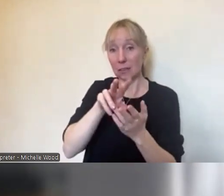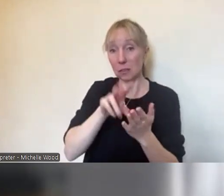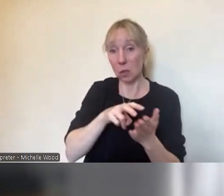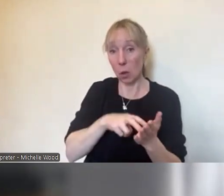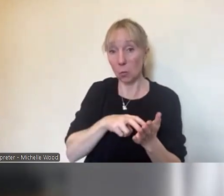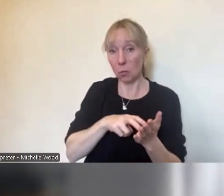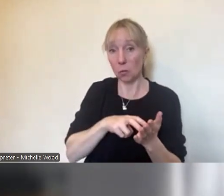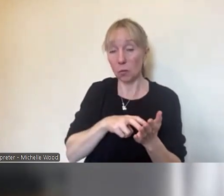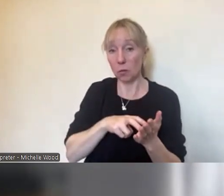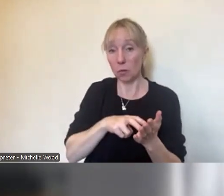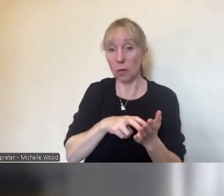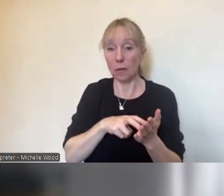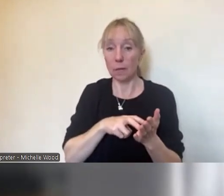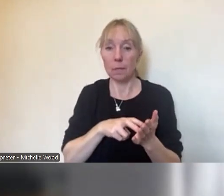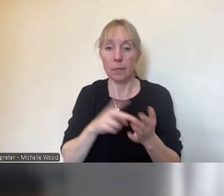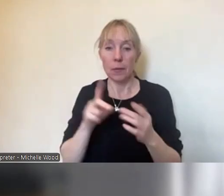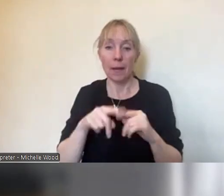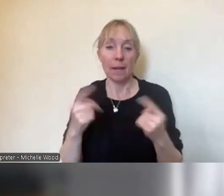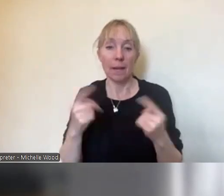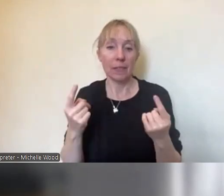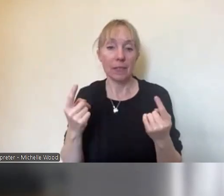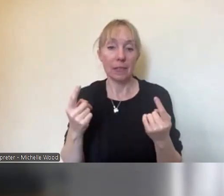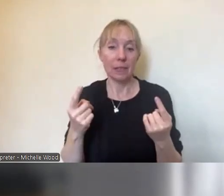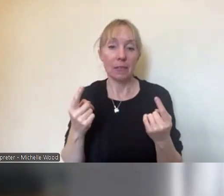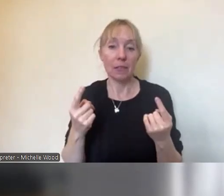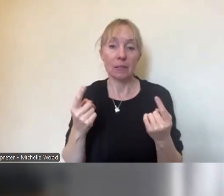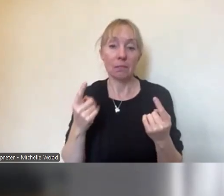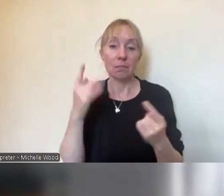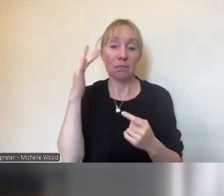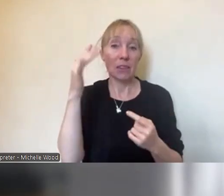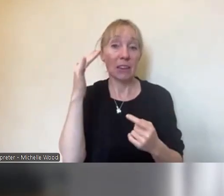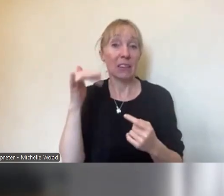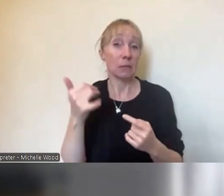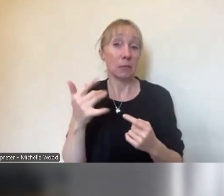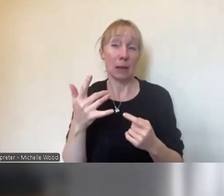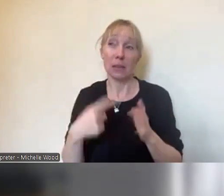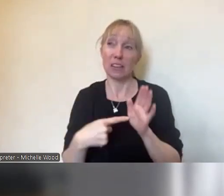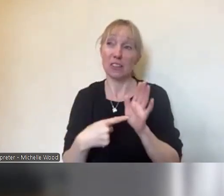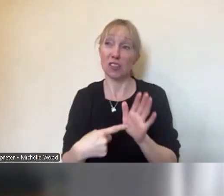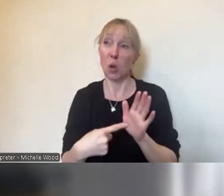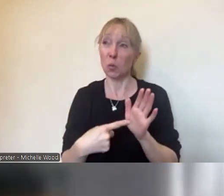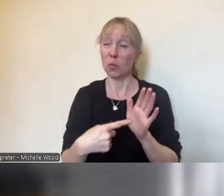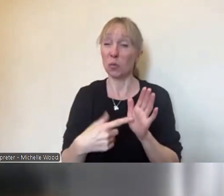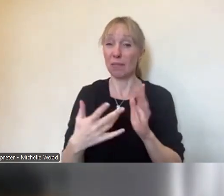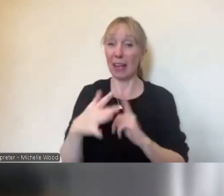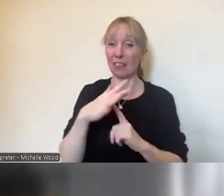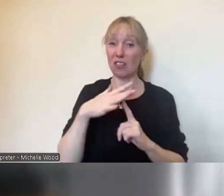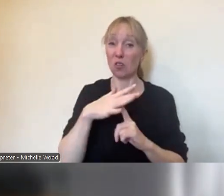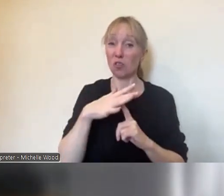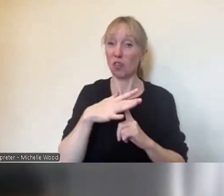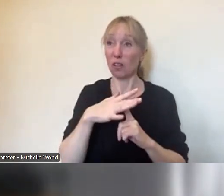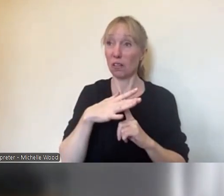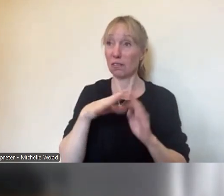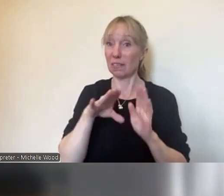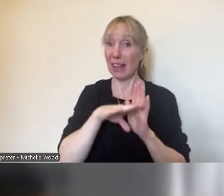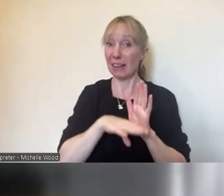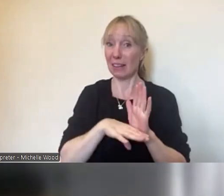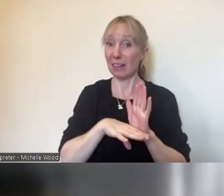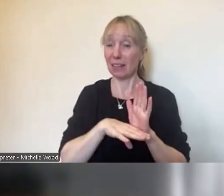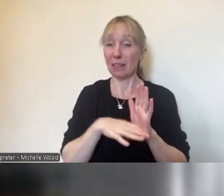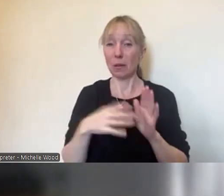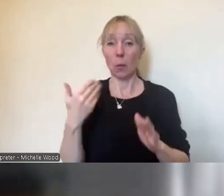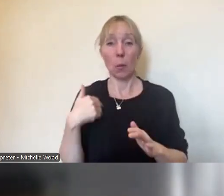few different theories. I suppose it reflects the social standing of the person, and particularly the woman. You tended to find a lot